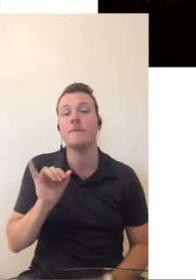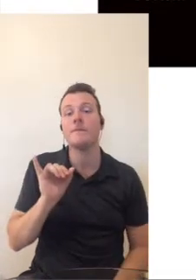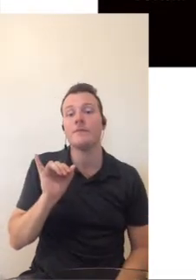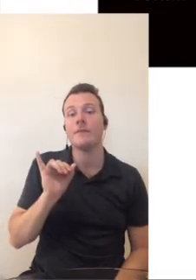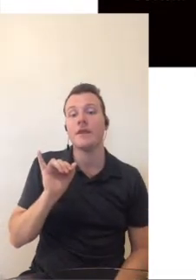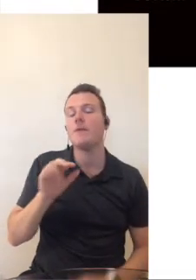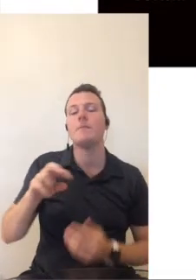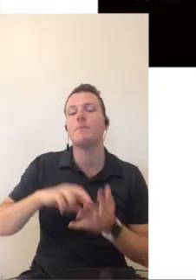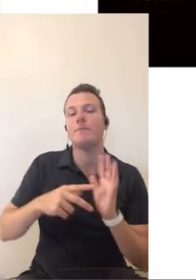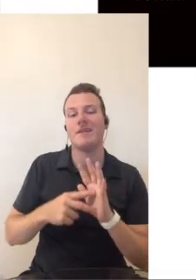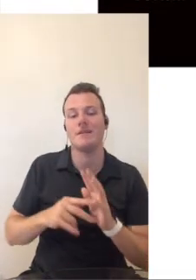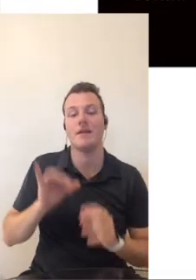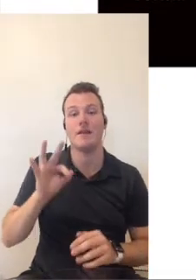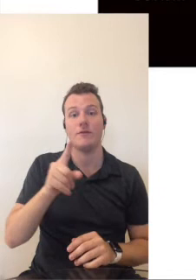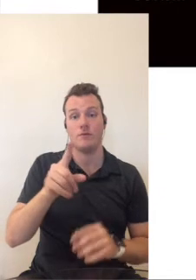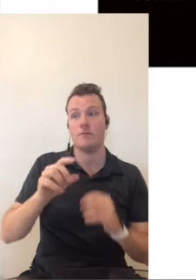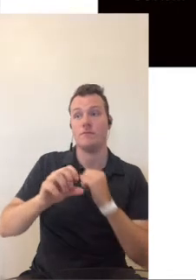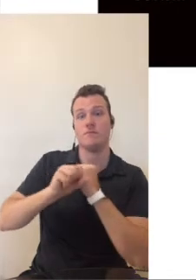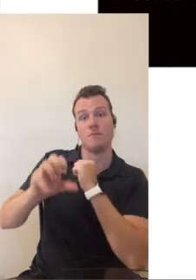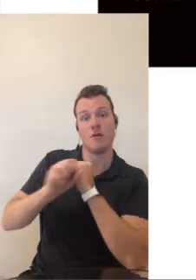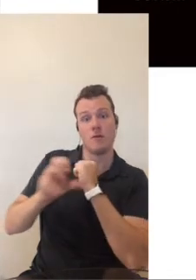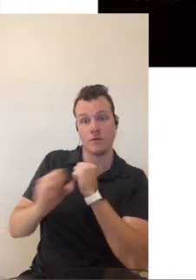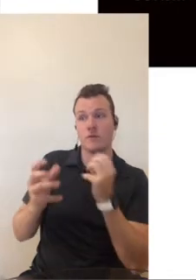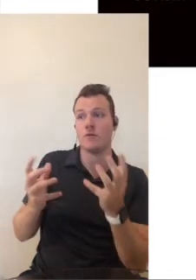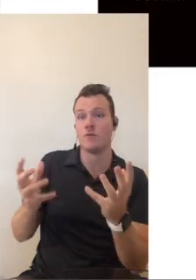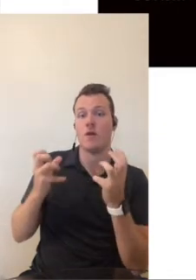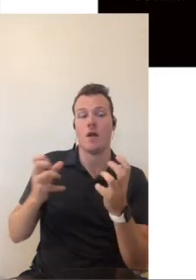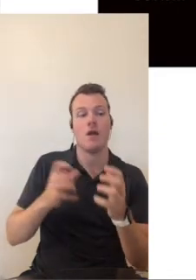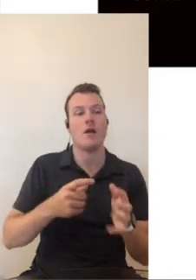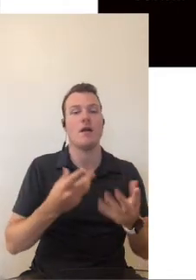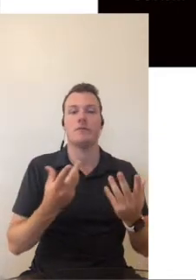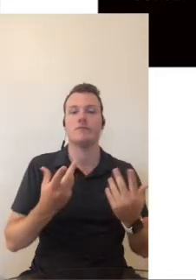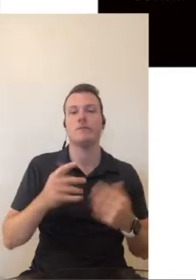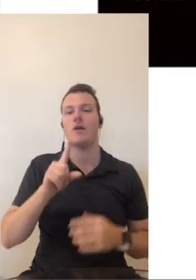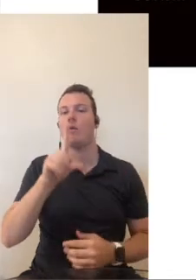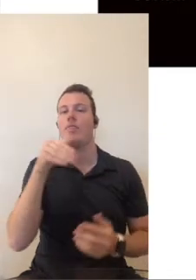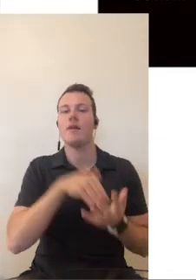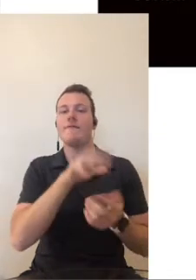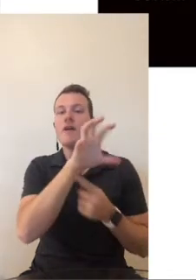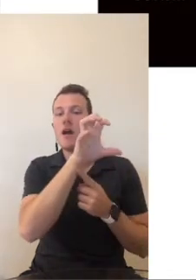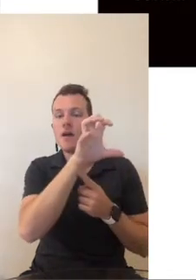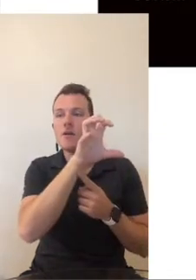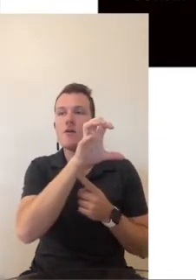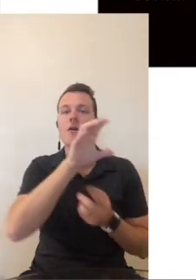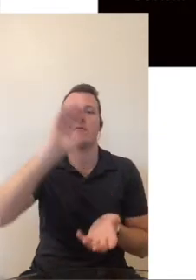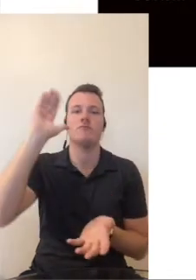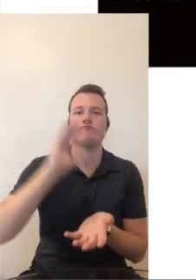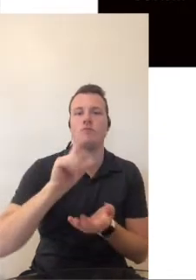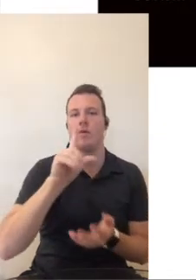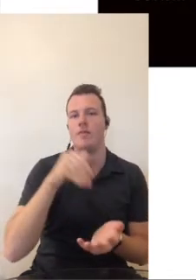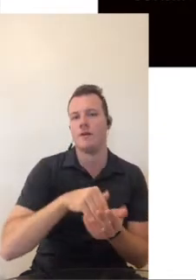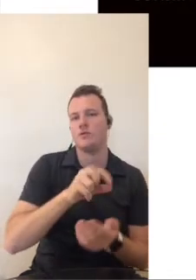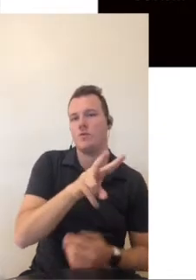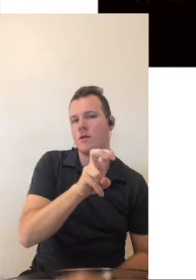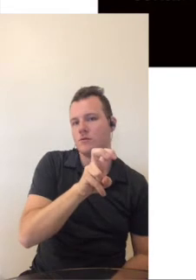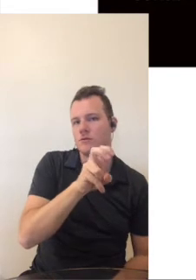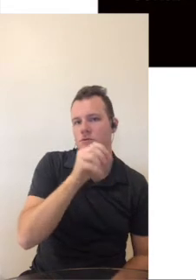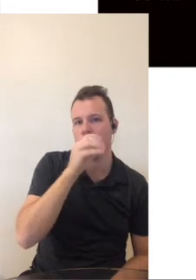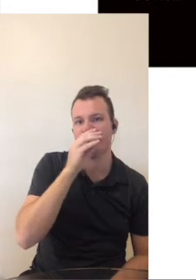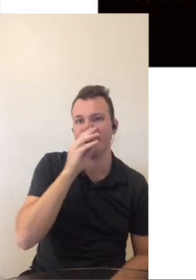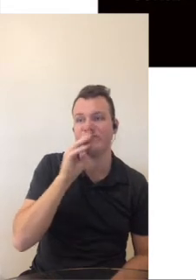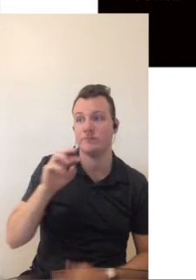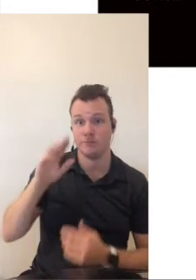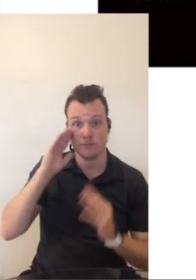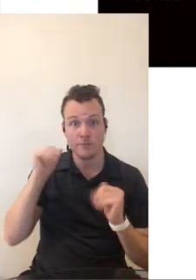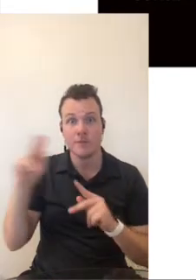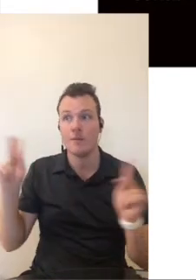are now going to go out and market and reduce a hearing aid, say from $1,500 retail to $1,200 retail, don't